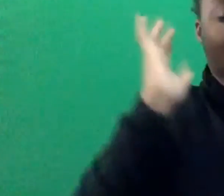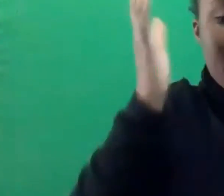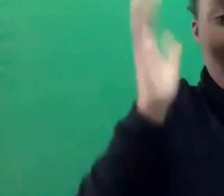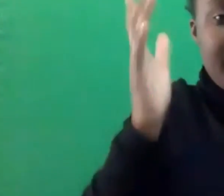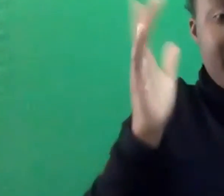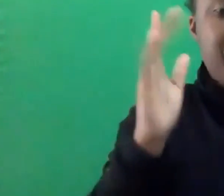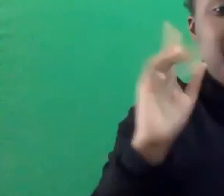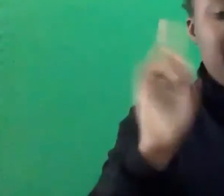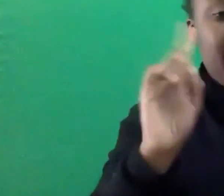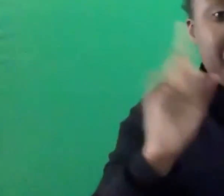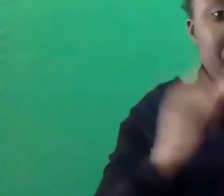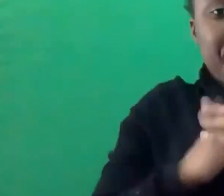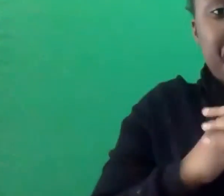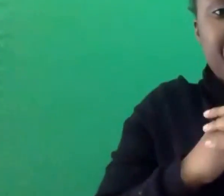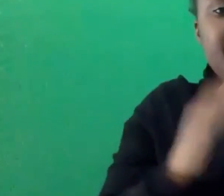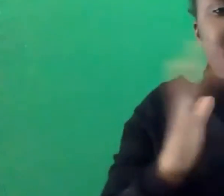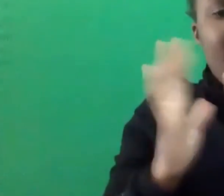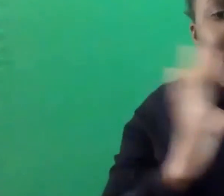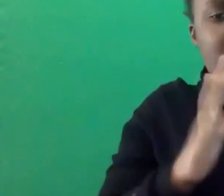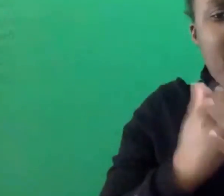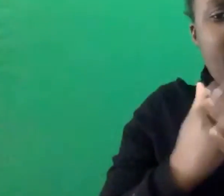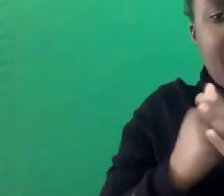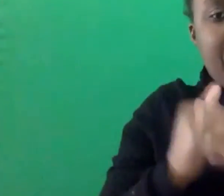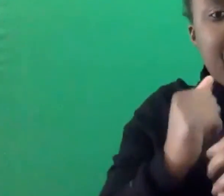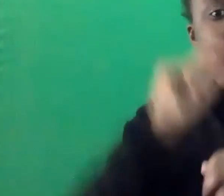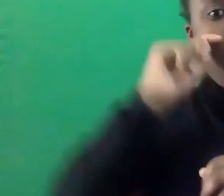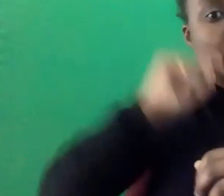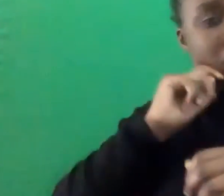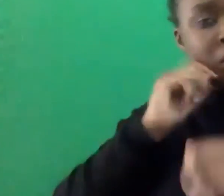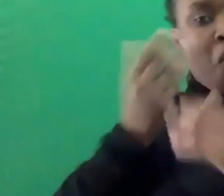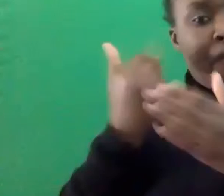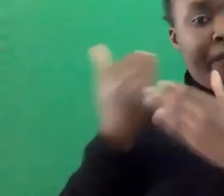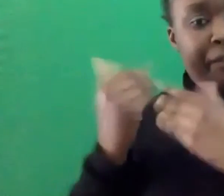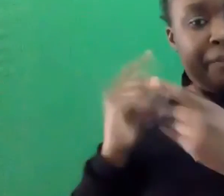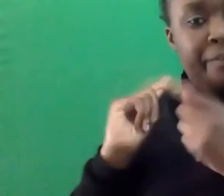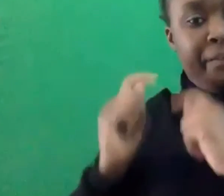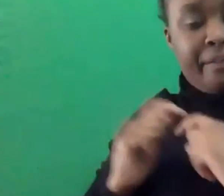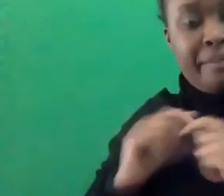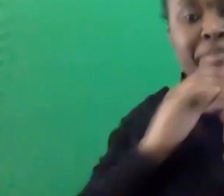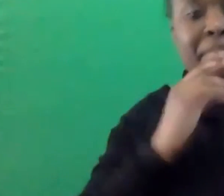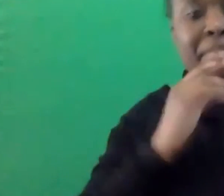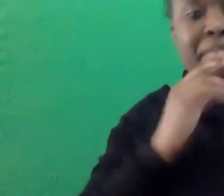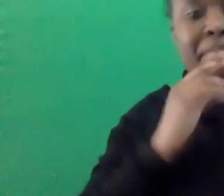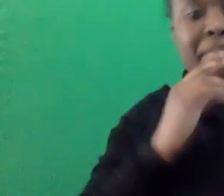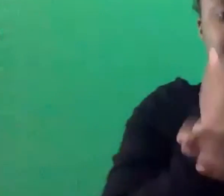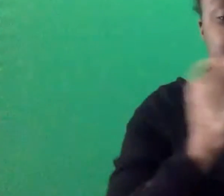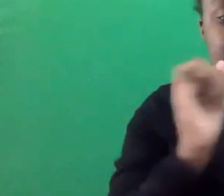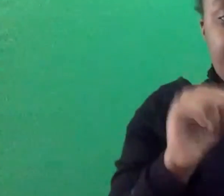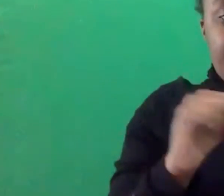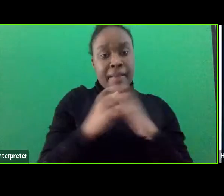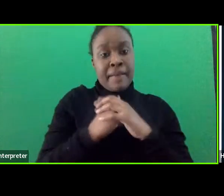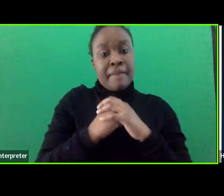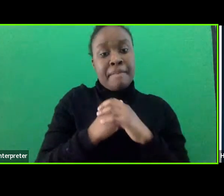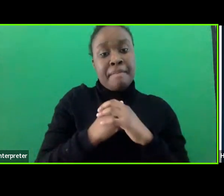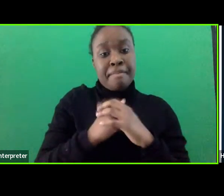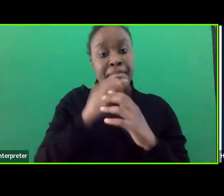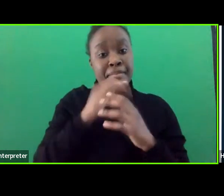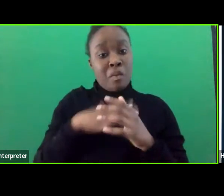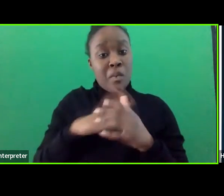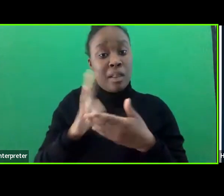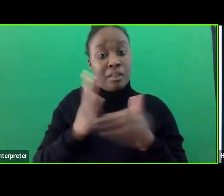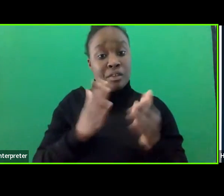covering the modernization part of the presentation. I would like to introduce to